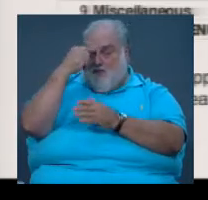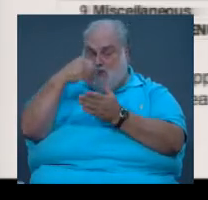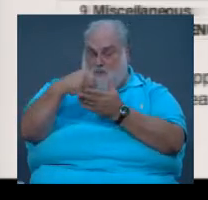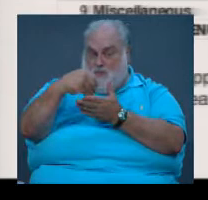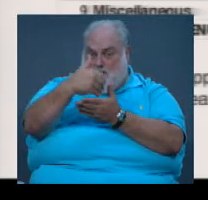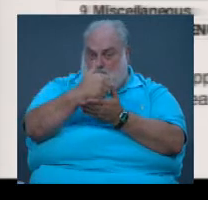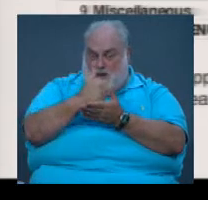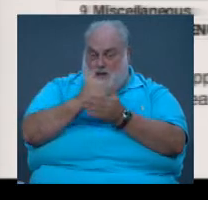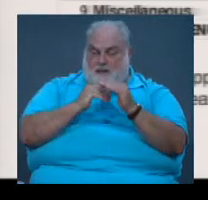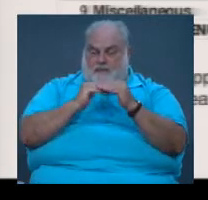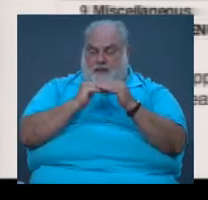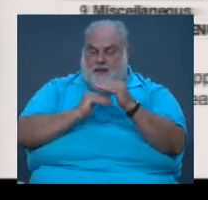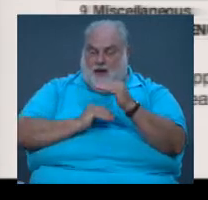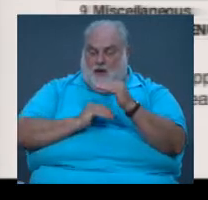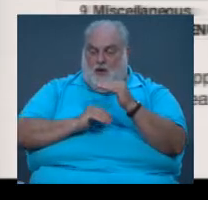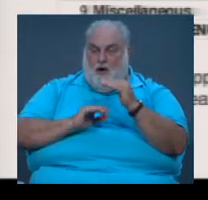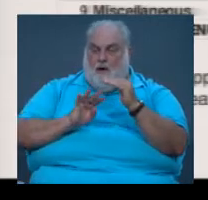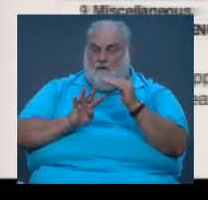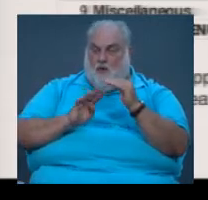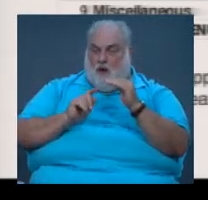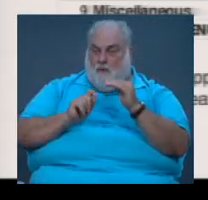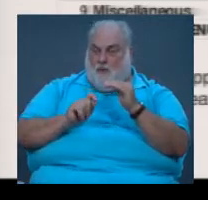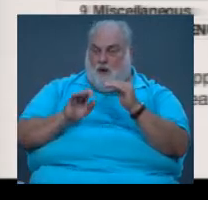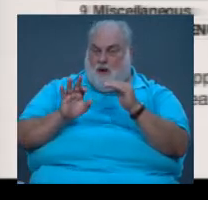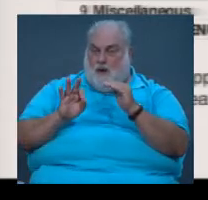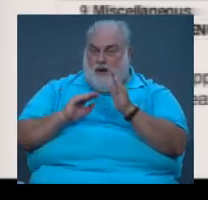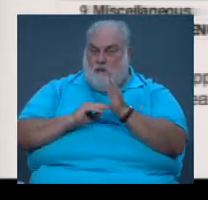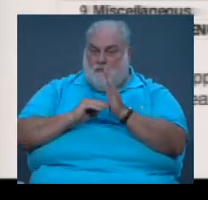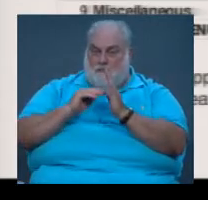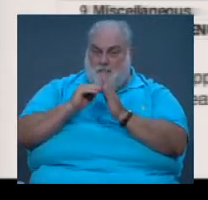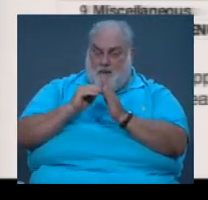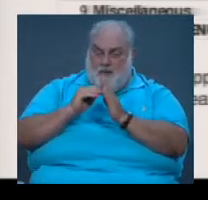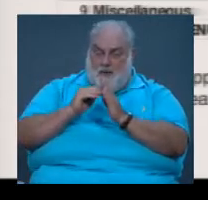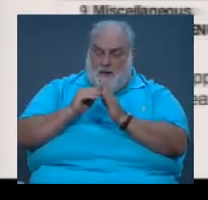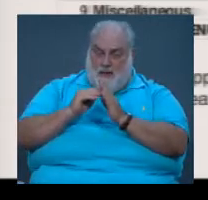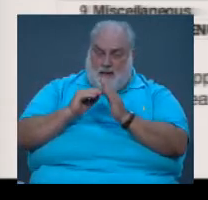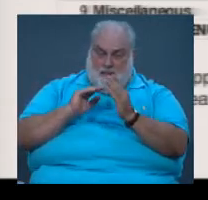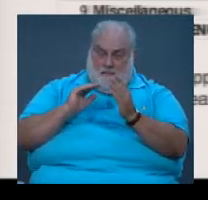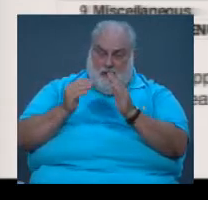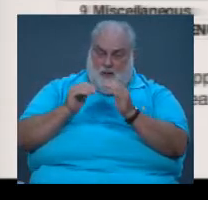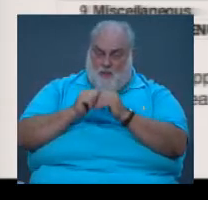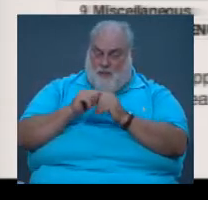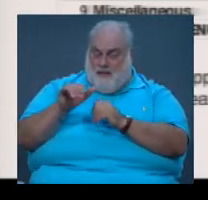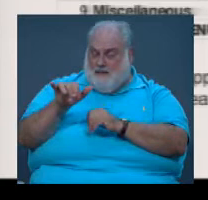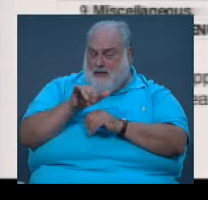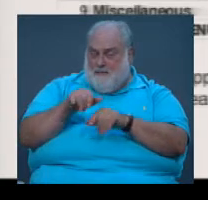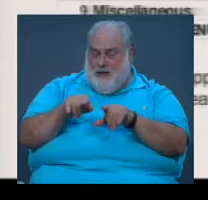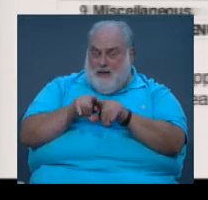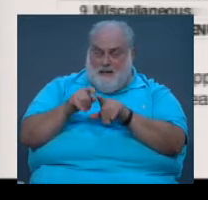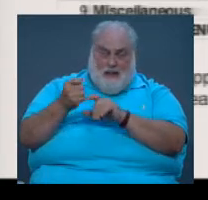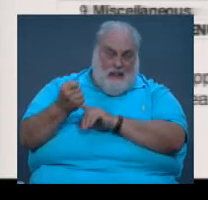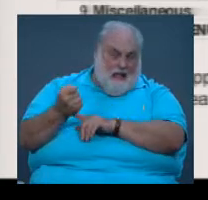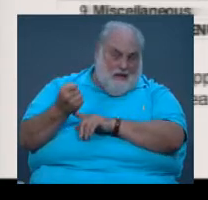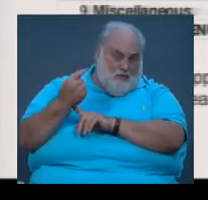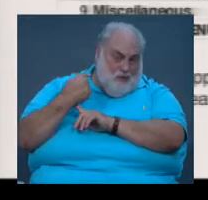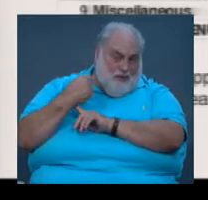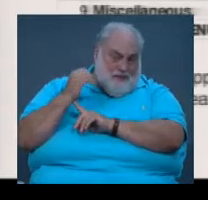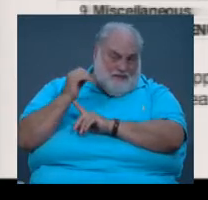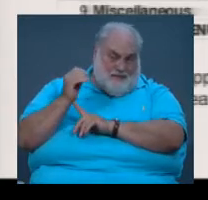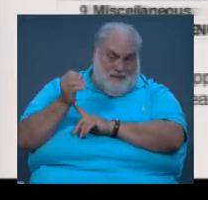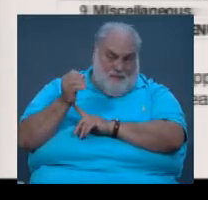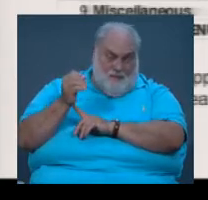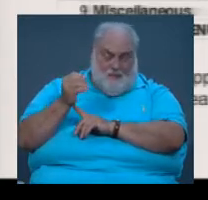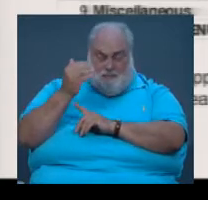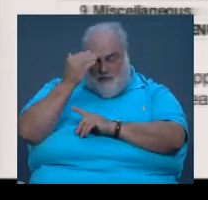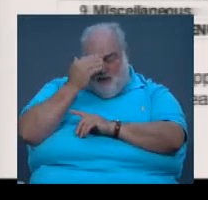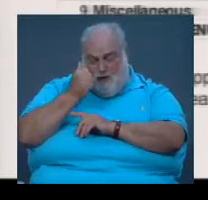is showing below budget 4.9 million, but you'll see it's zero in comparison to the same period a year ago as well. Those revenues are